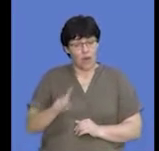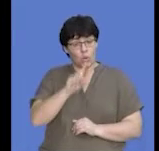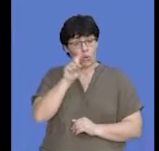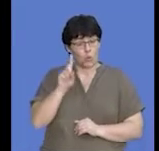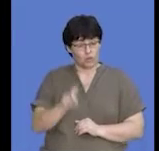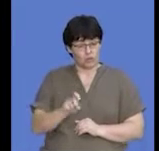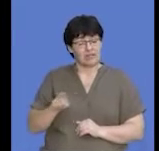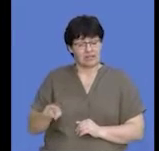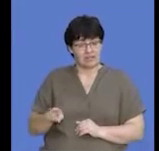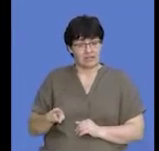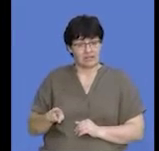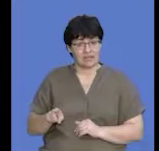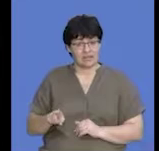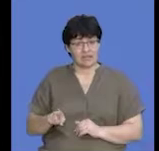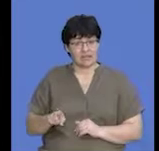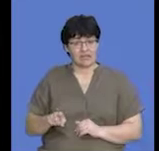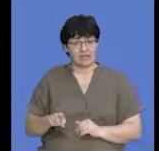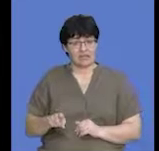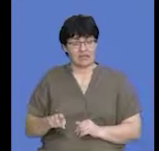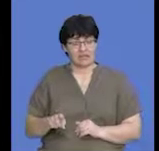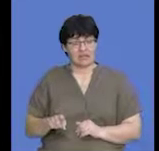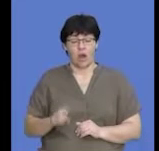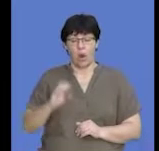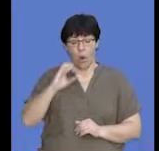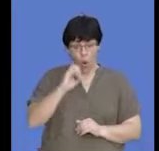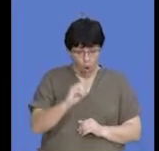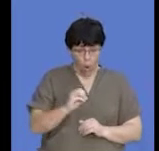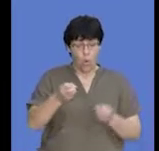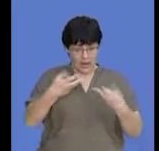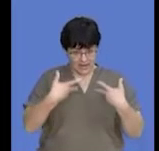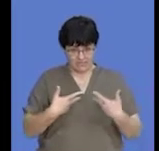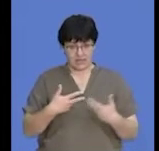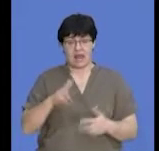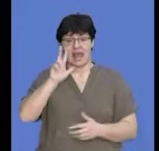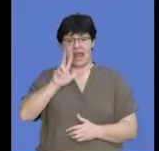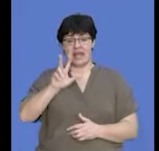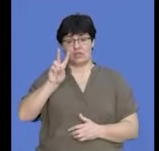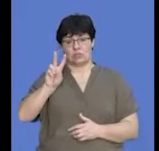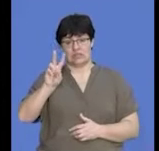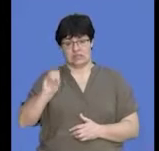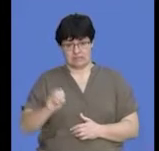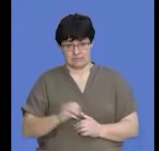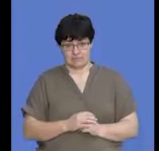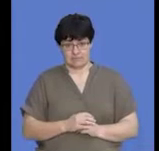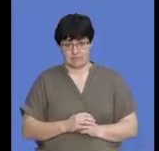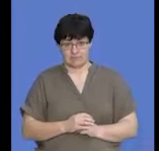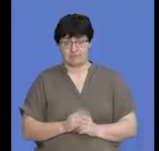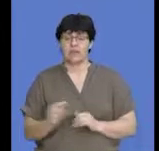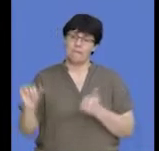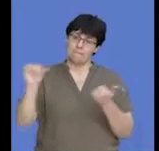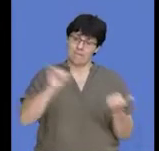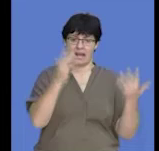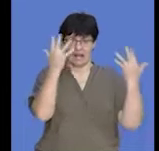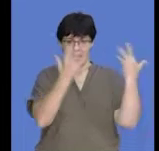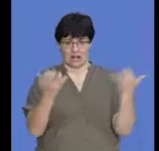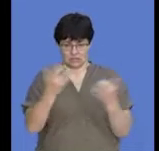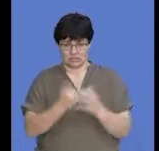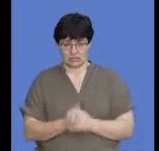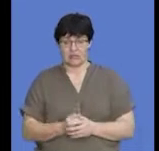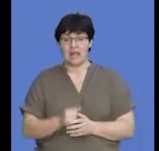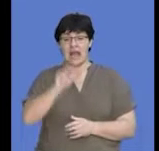question, your point O was given as 820. Let's go back to the calculation. There's